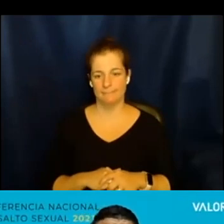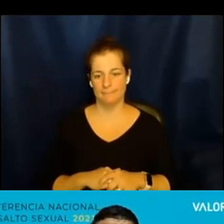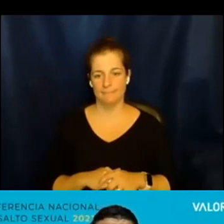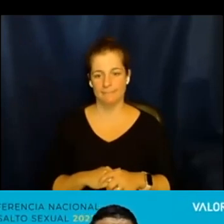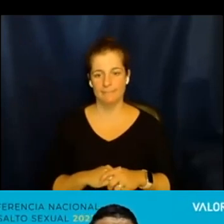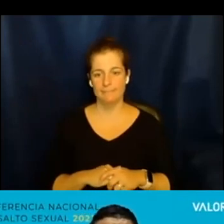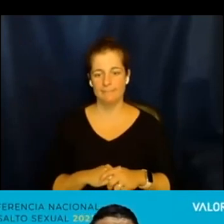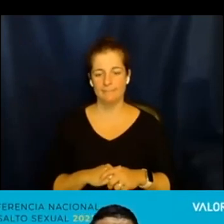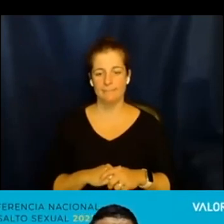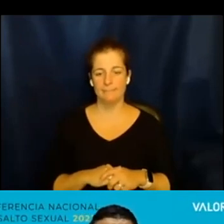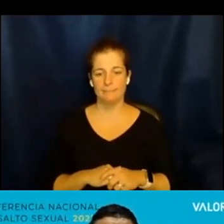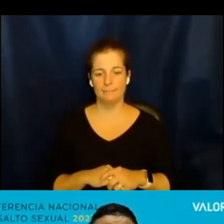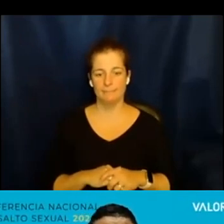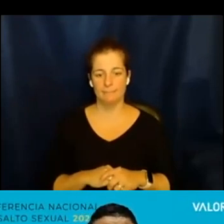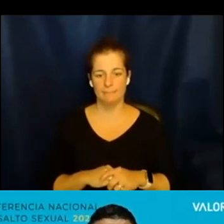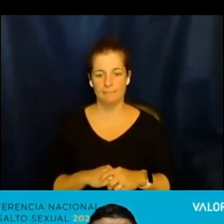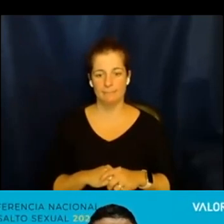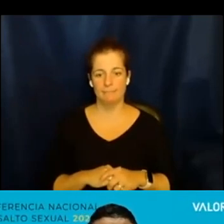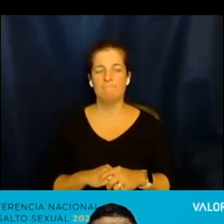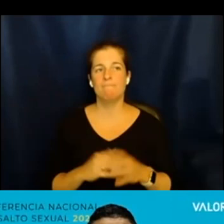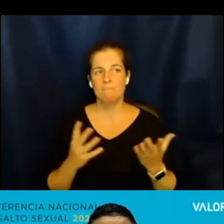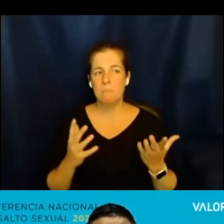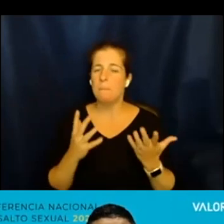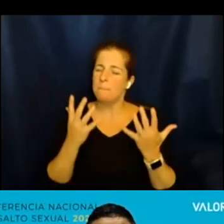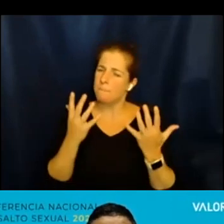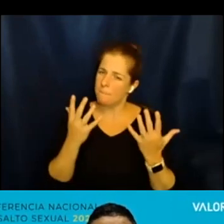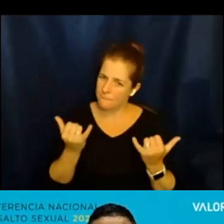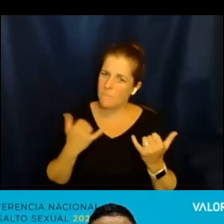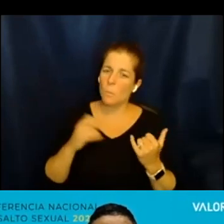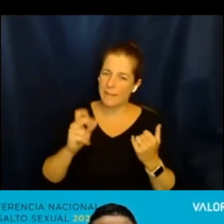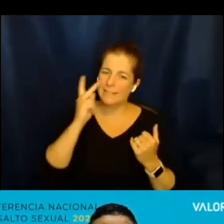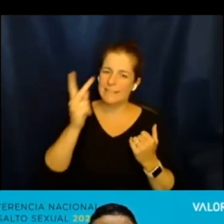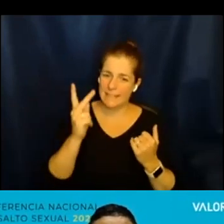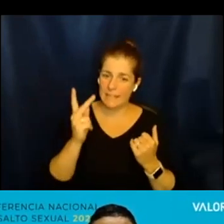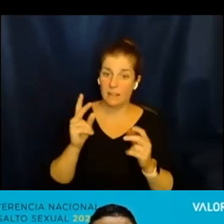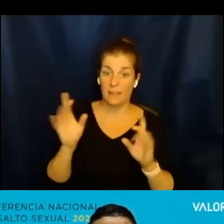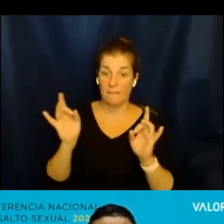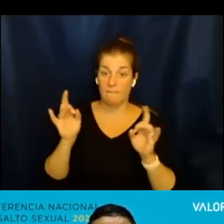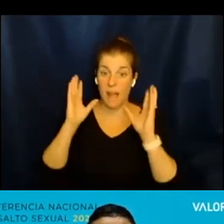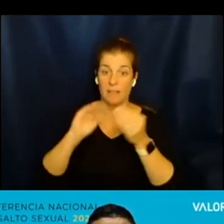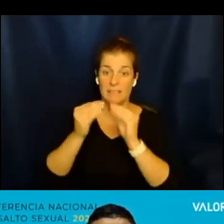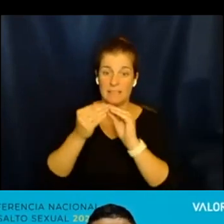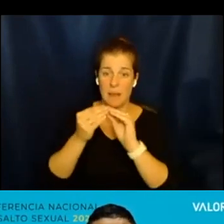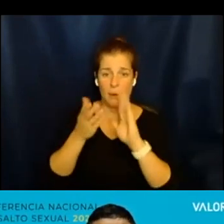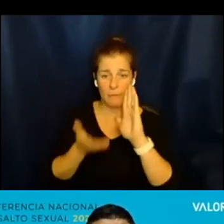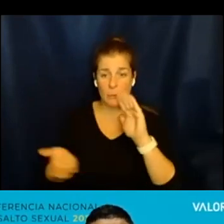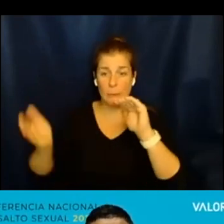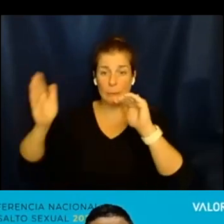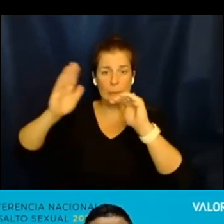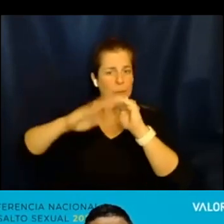We can also see how the rise in violence is out of control.